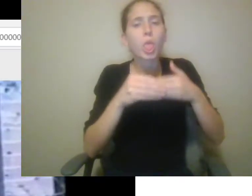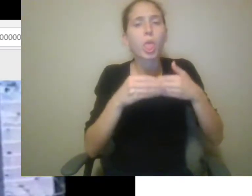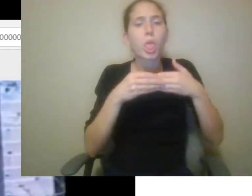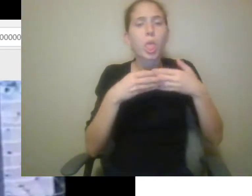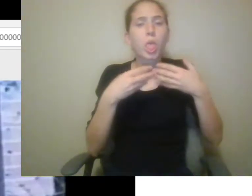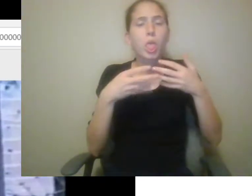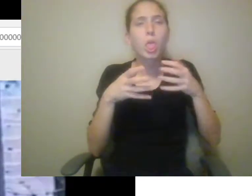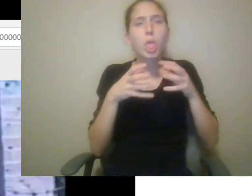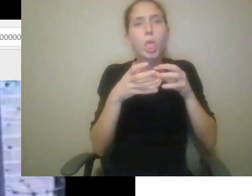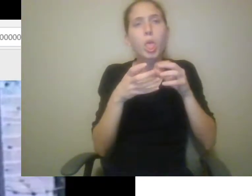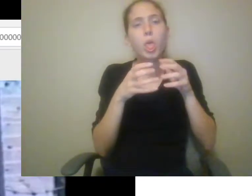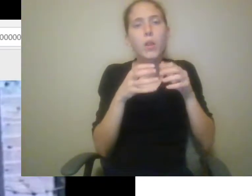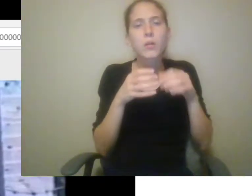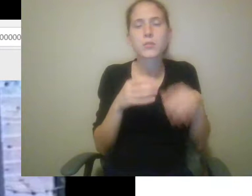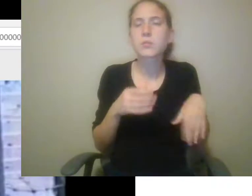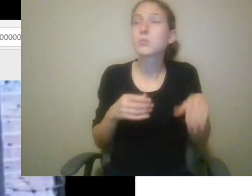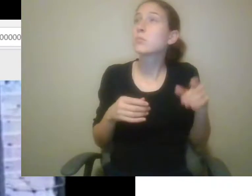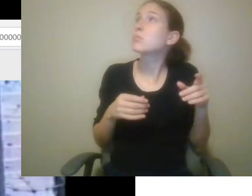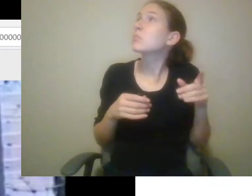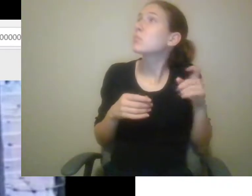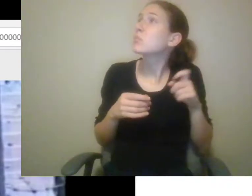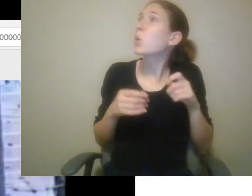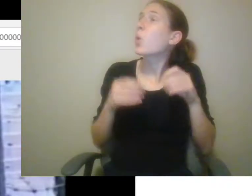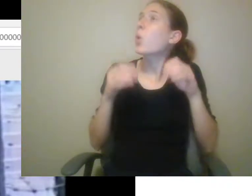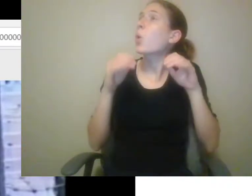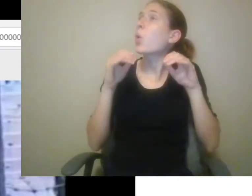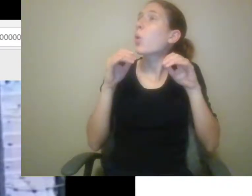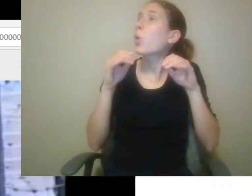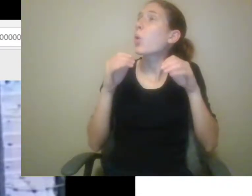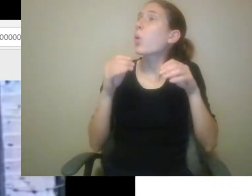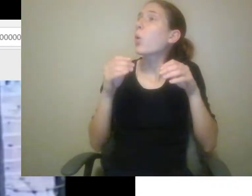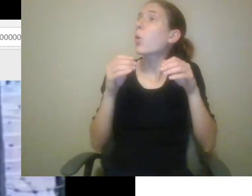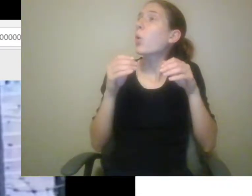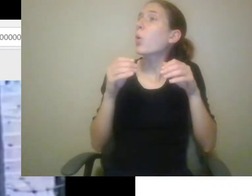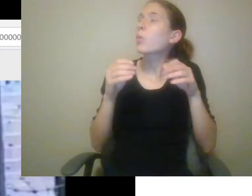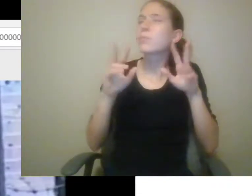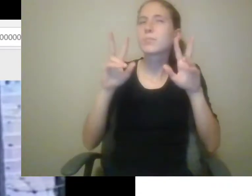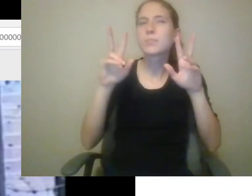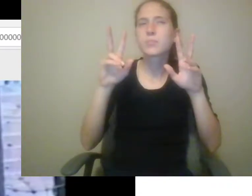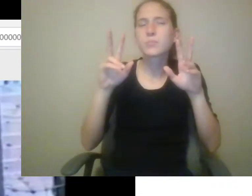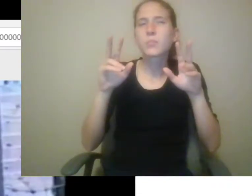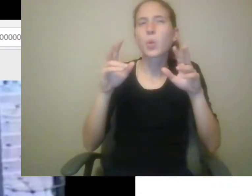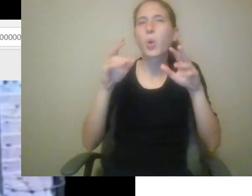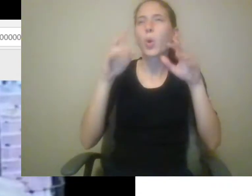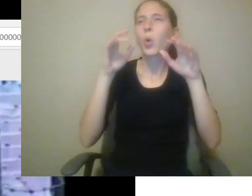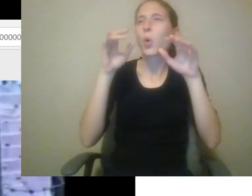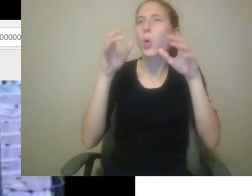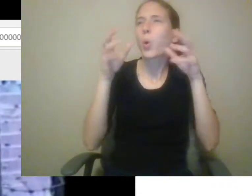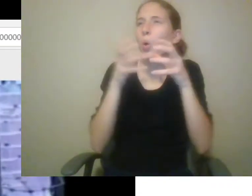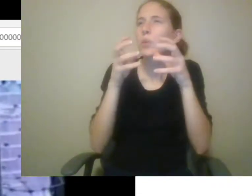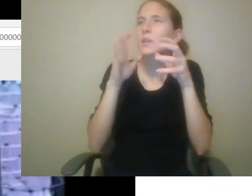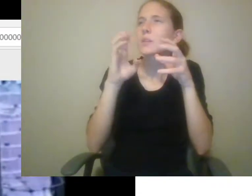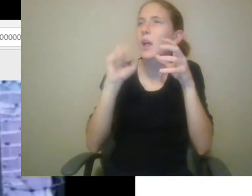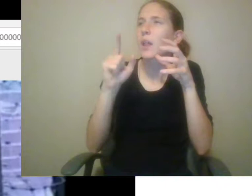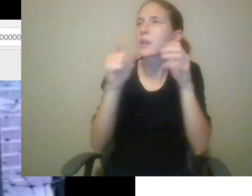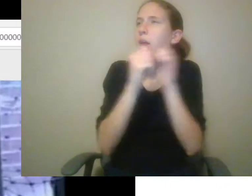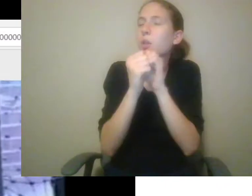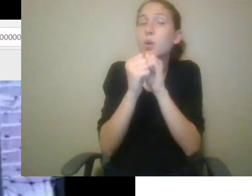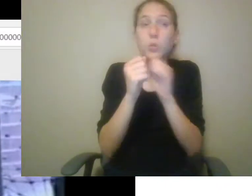Okay, it gives the cell shape, and we can still add some space here, all right, and holds it